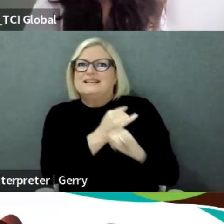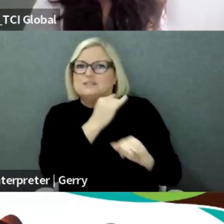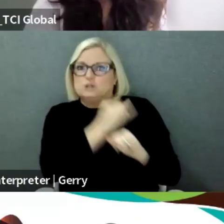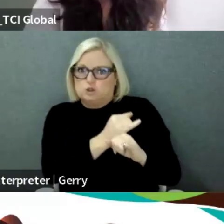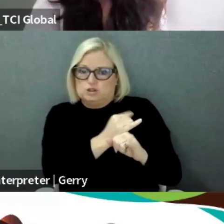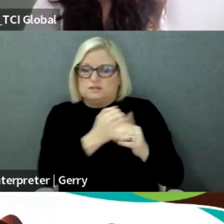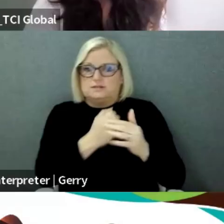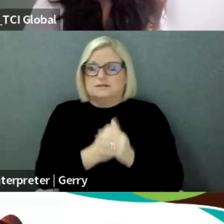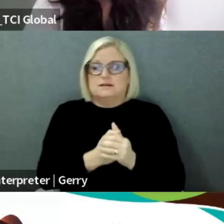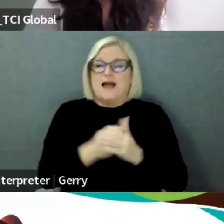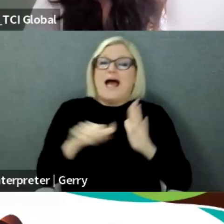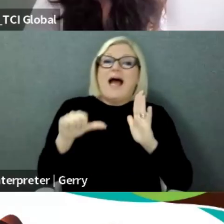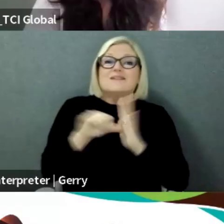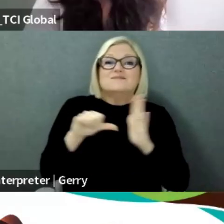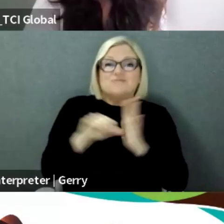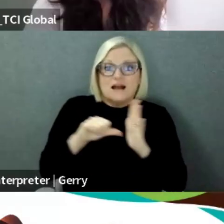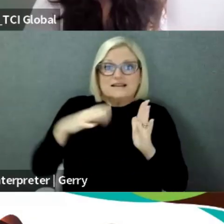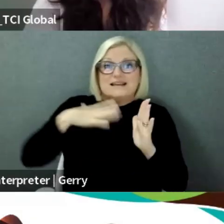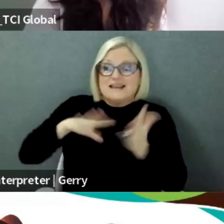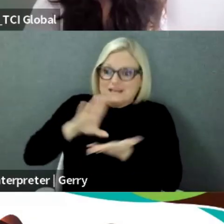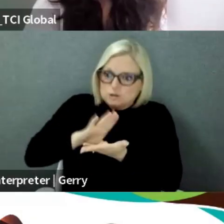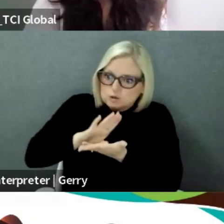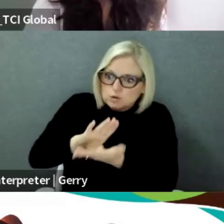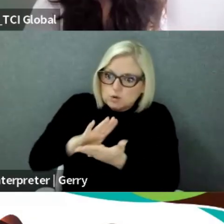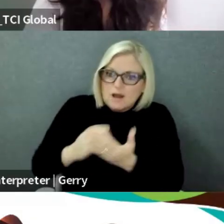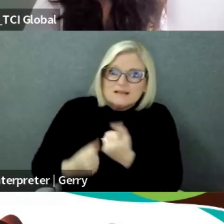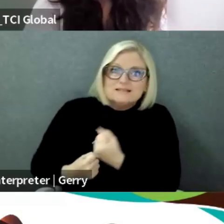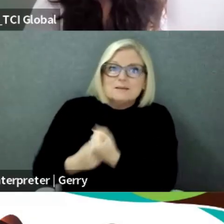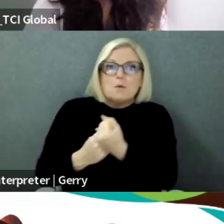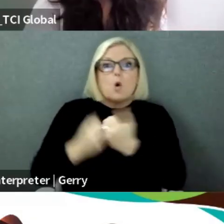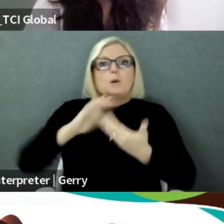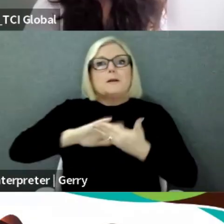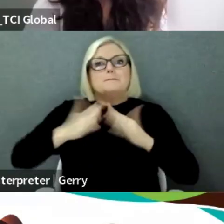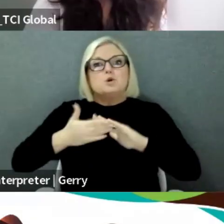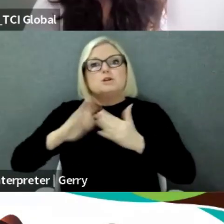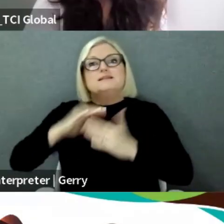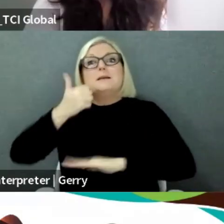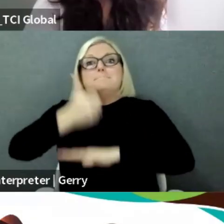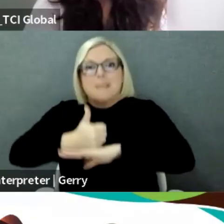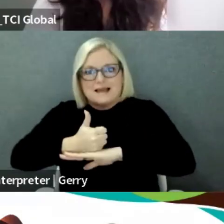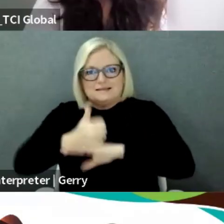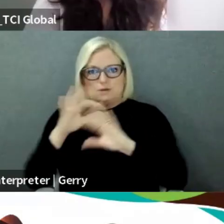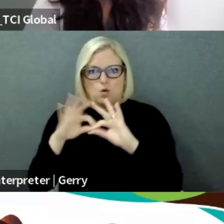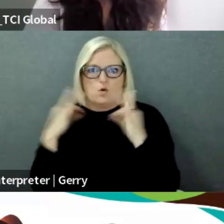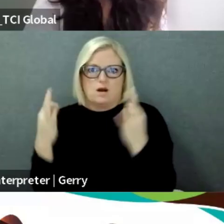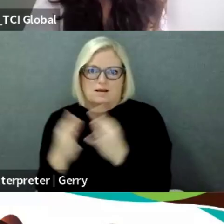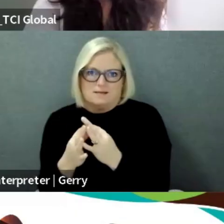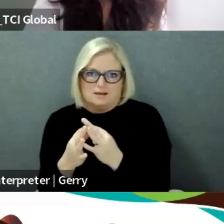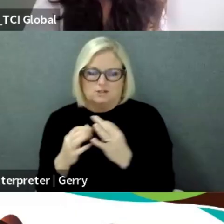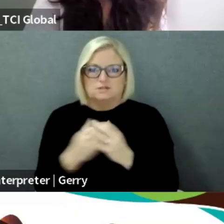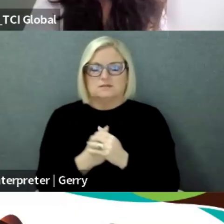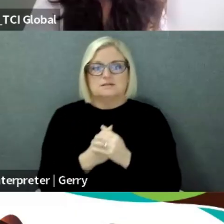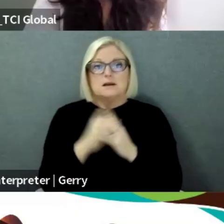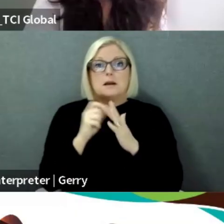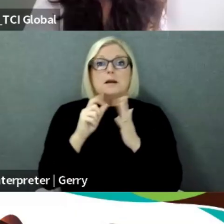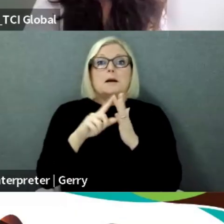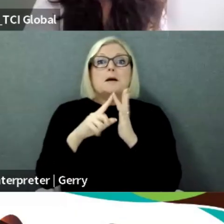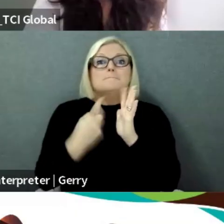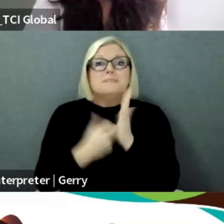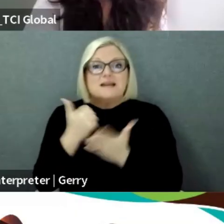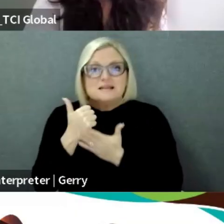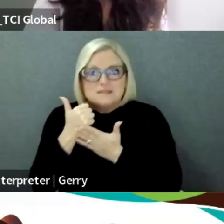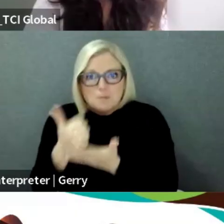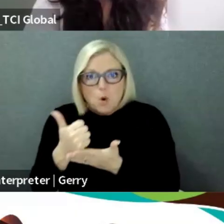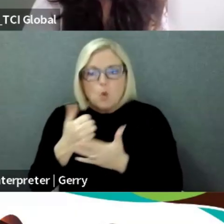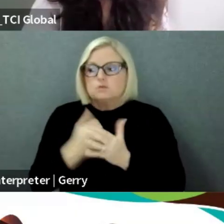funding toward community-based systems, including things like personal assistance and peer support, housing, non-coercive crisis